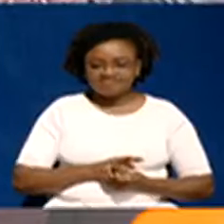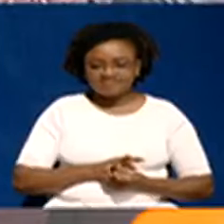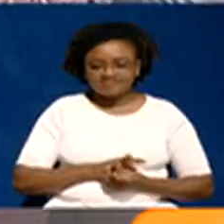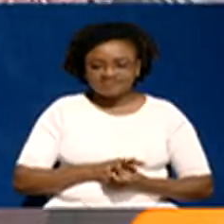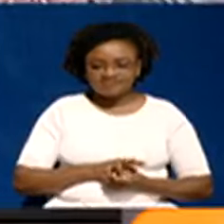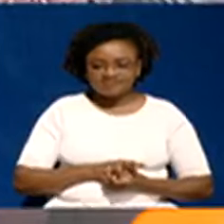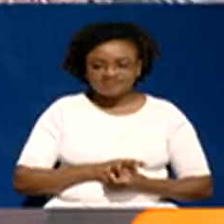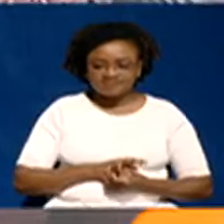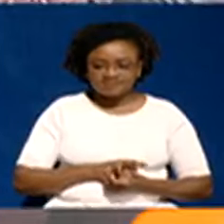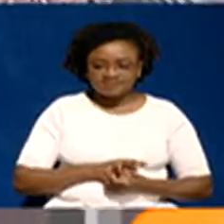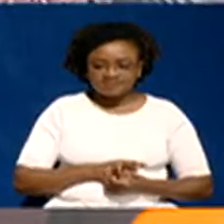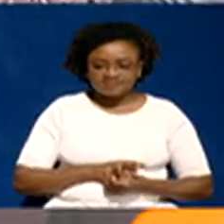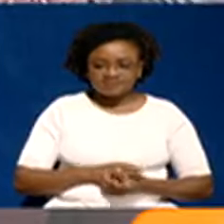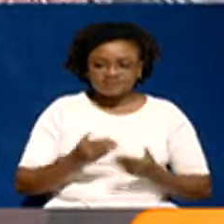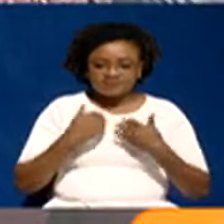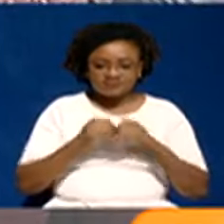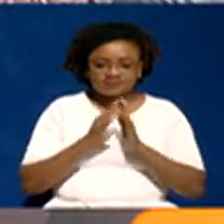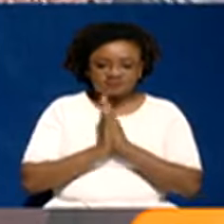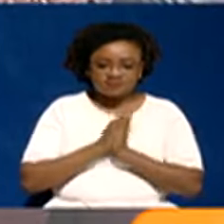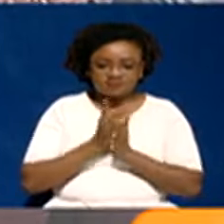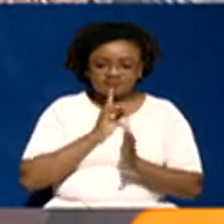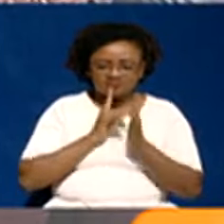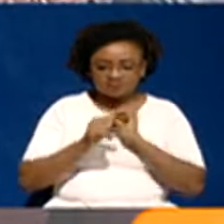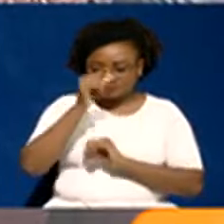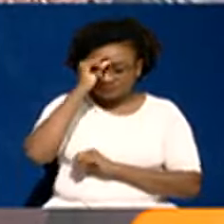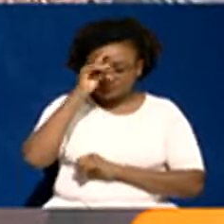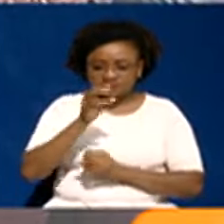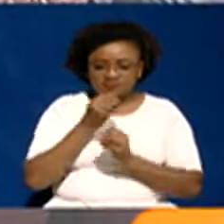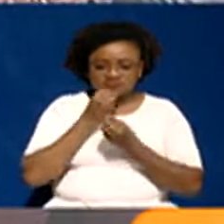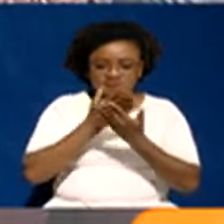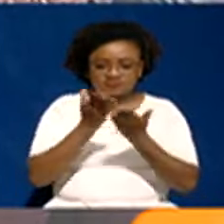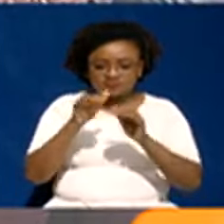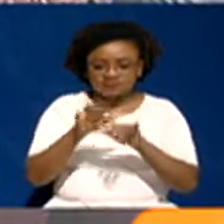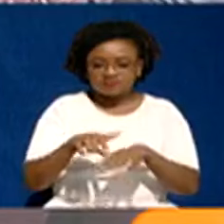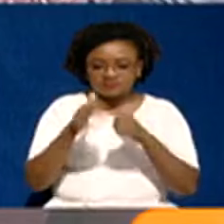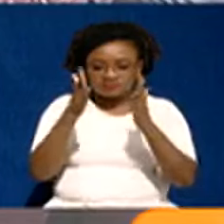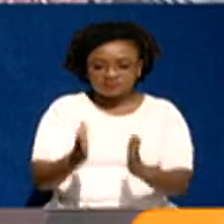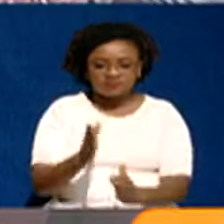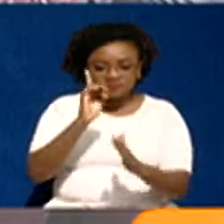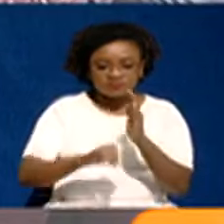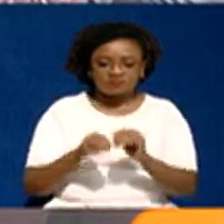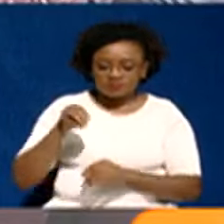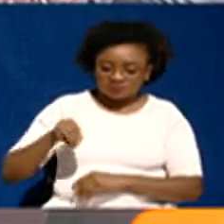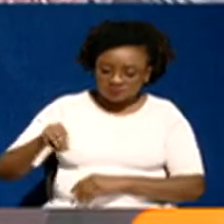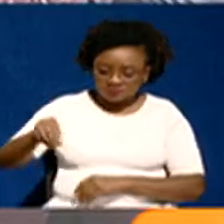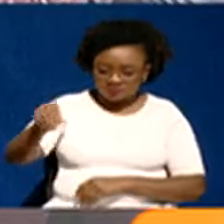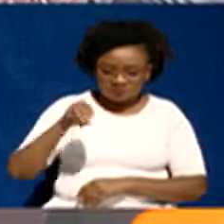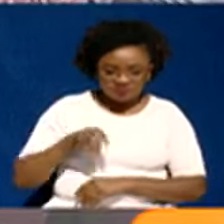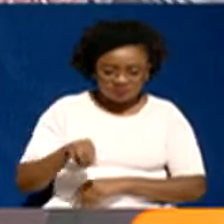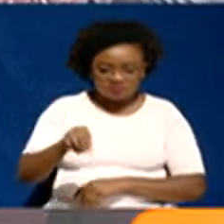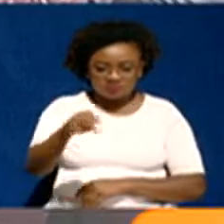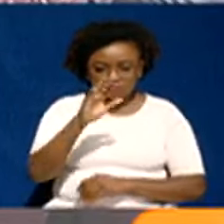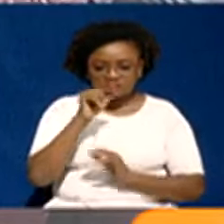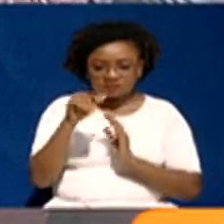now to an ongoing developing story. The government's message to farmers, assuring them that fertilizer issued under the subsidized